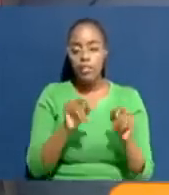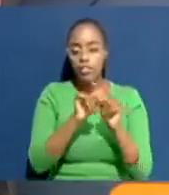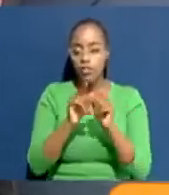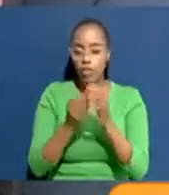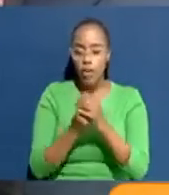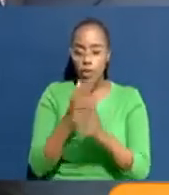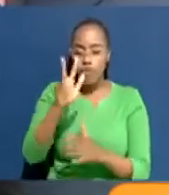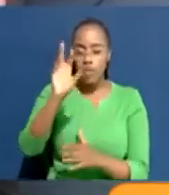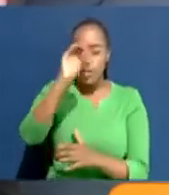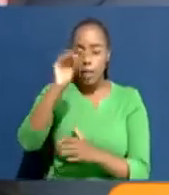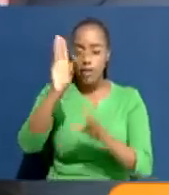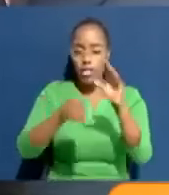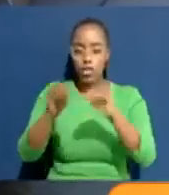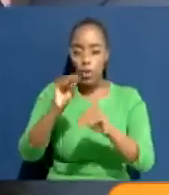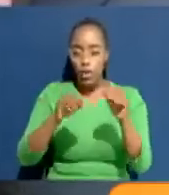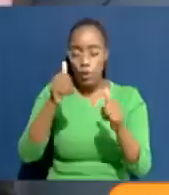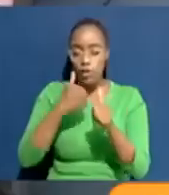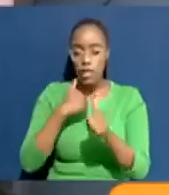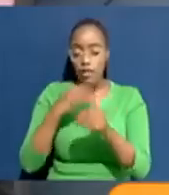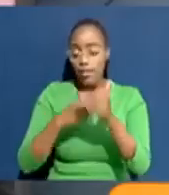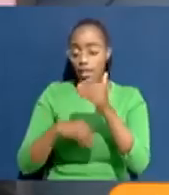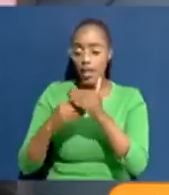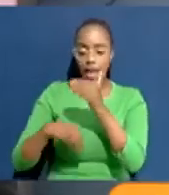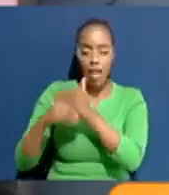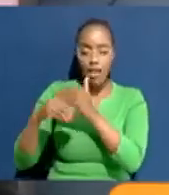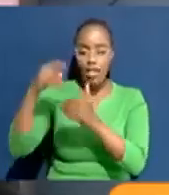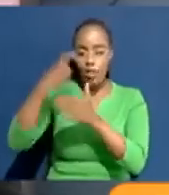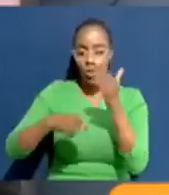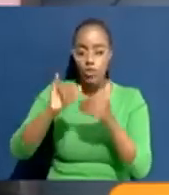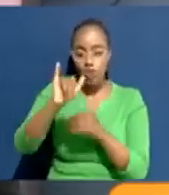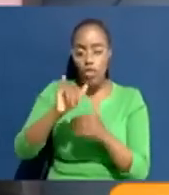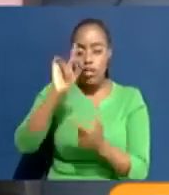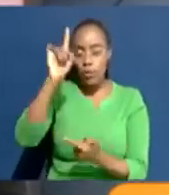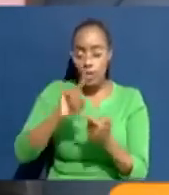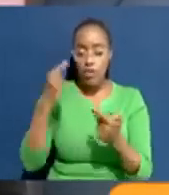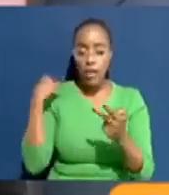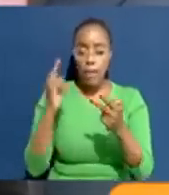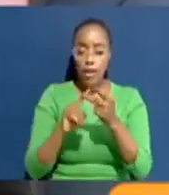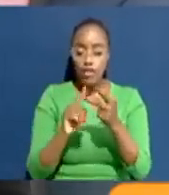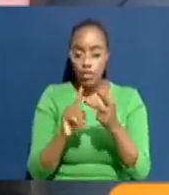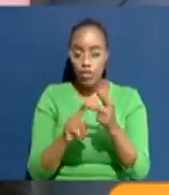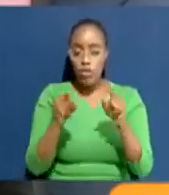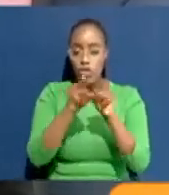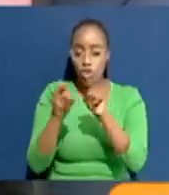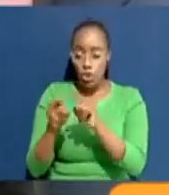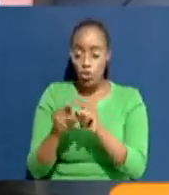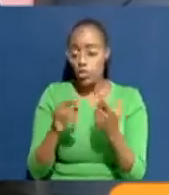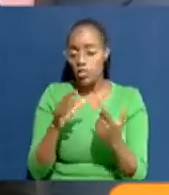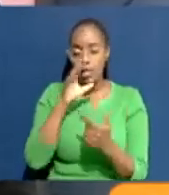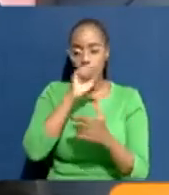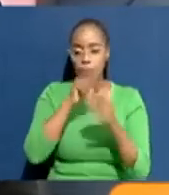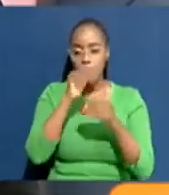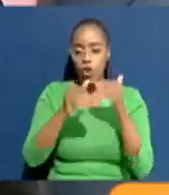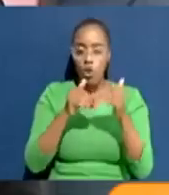then the 3% contribution is actually an added cost of the business, mm-hmm. Right. to the business. Two, it also assumes that